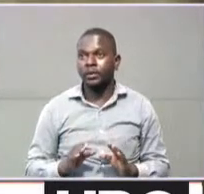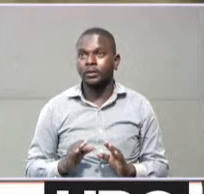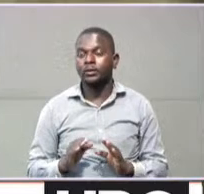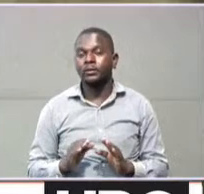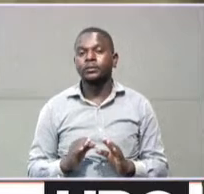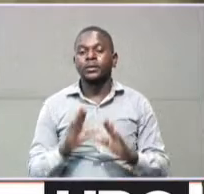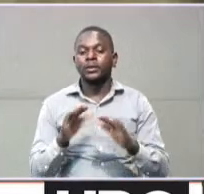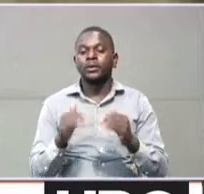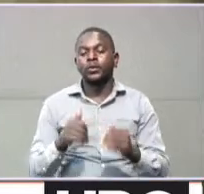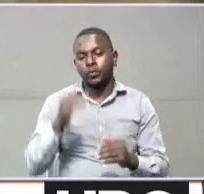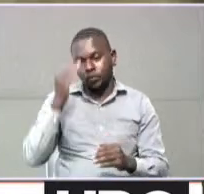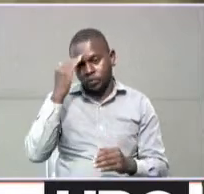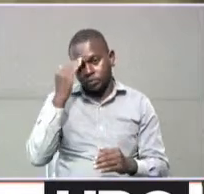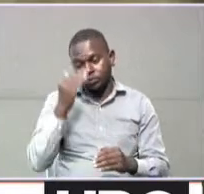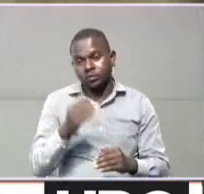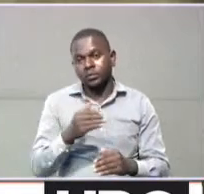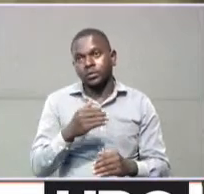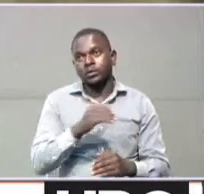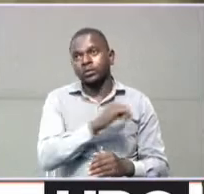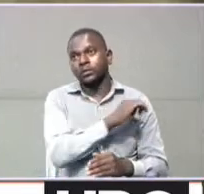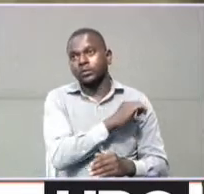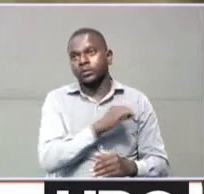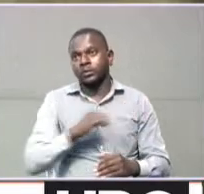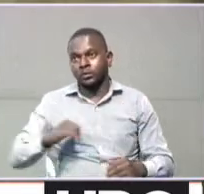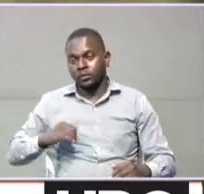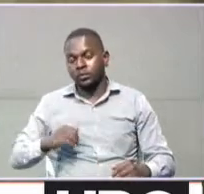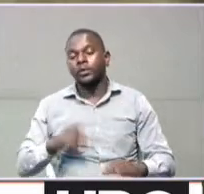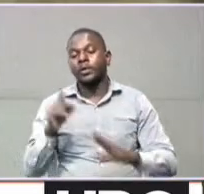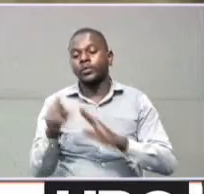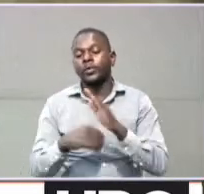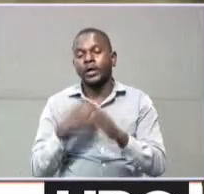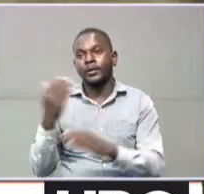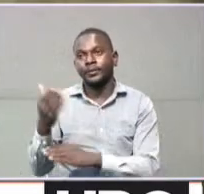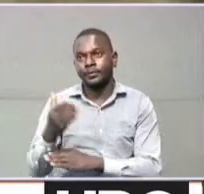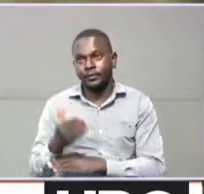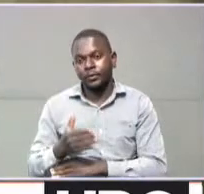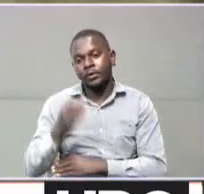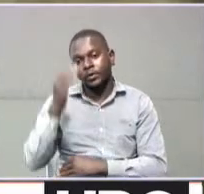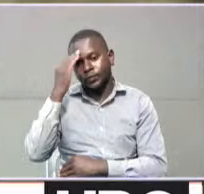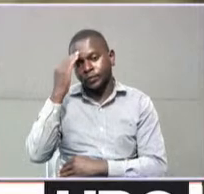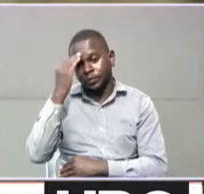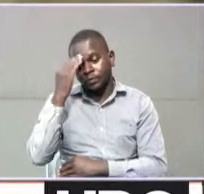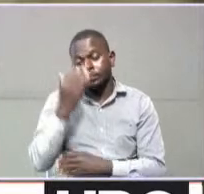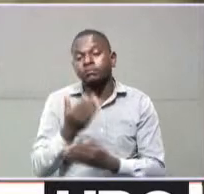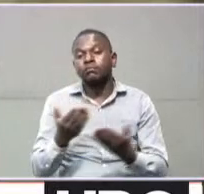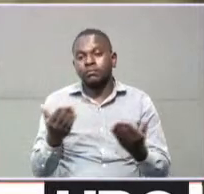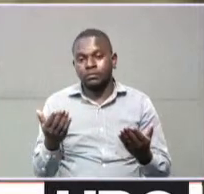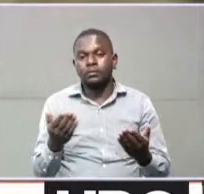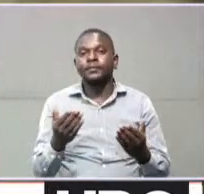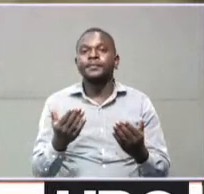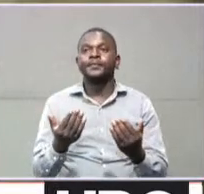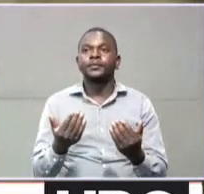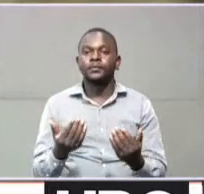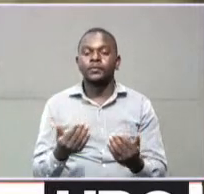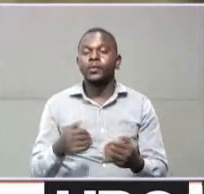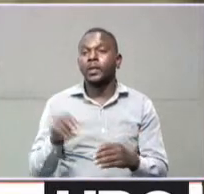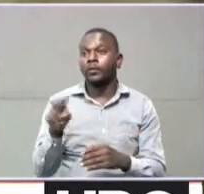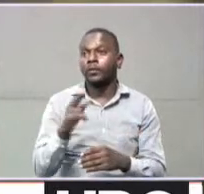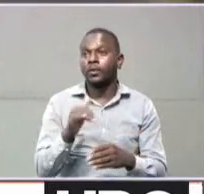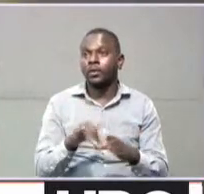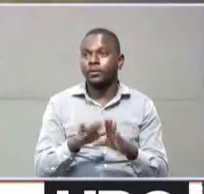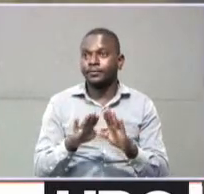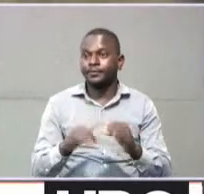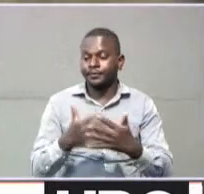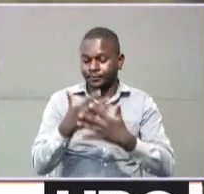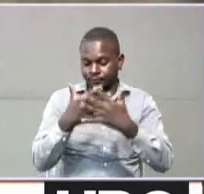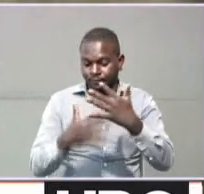as so that we know those who have defied the prime minister you know and corrigs this